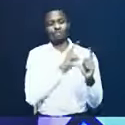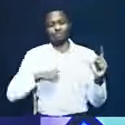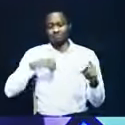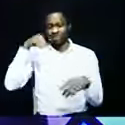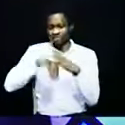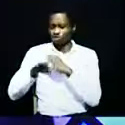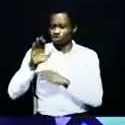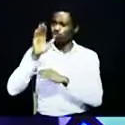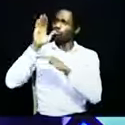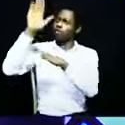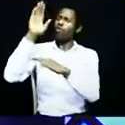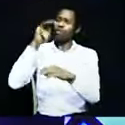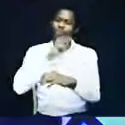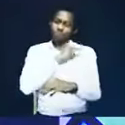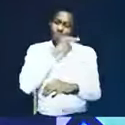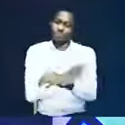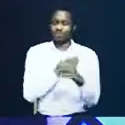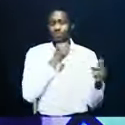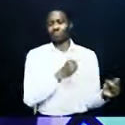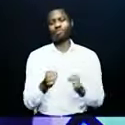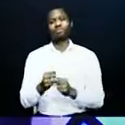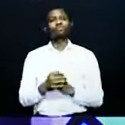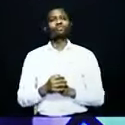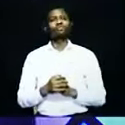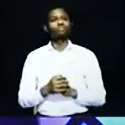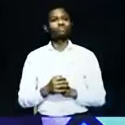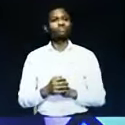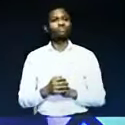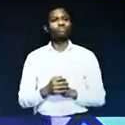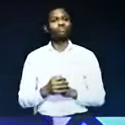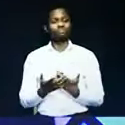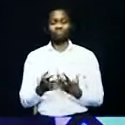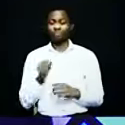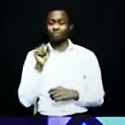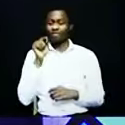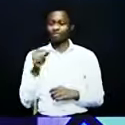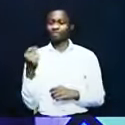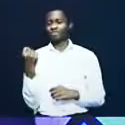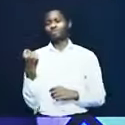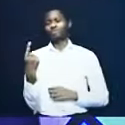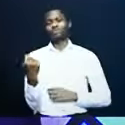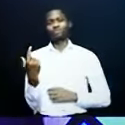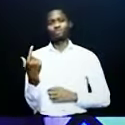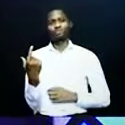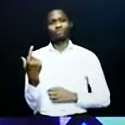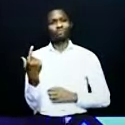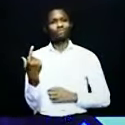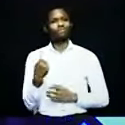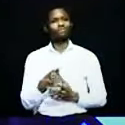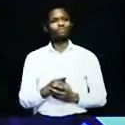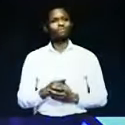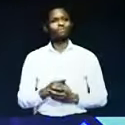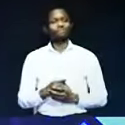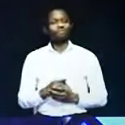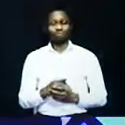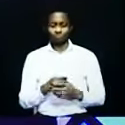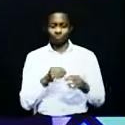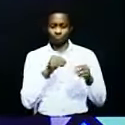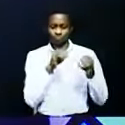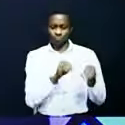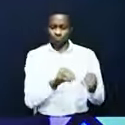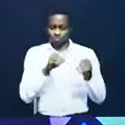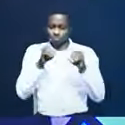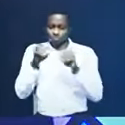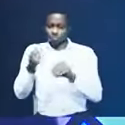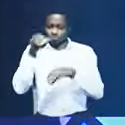And in his mighty power. And in it to me, Cassianu. Then? Verse 11 says this. And you should do back on say.